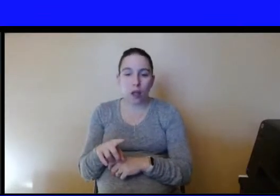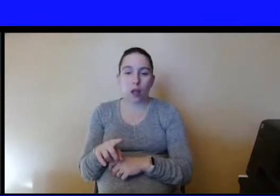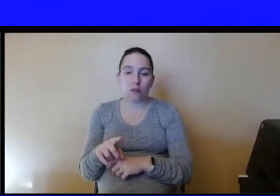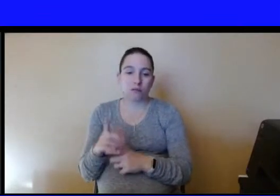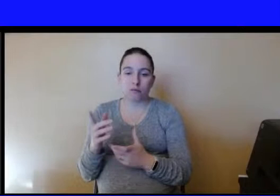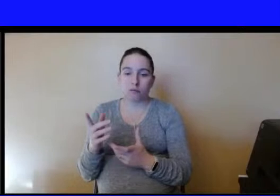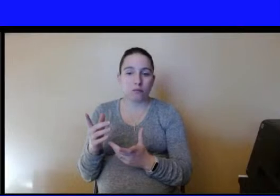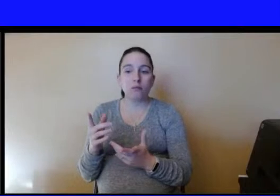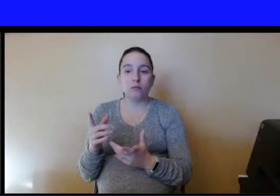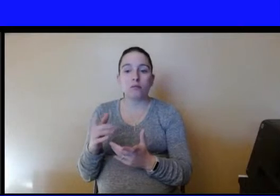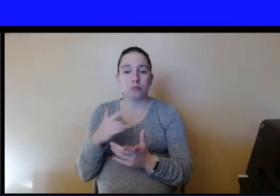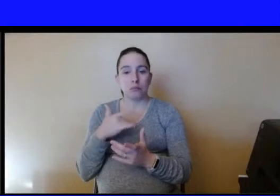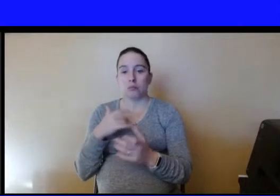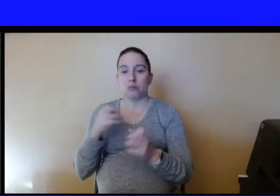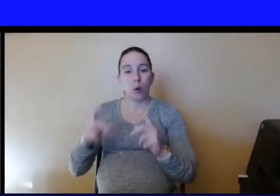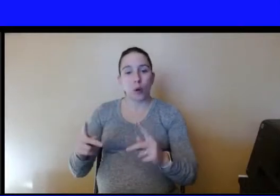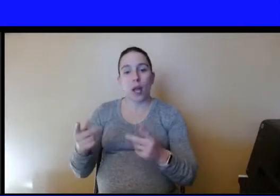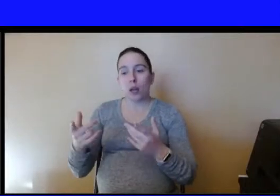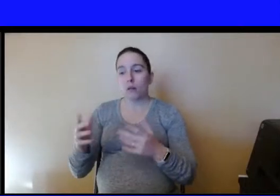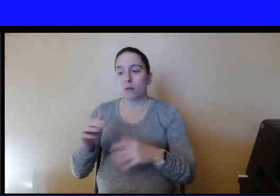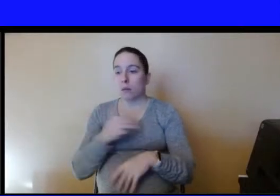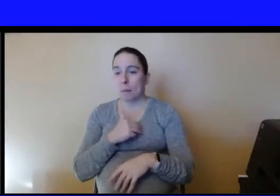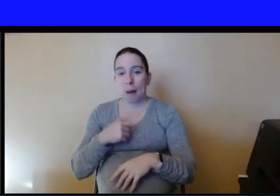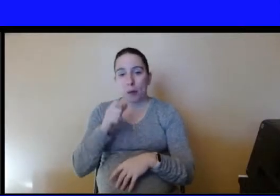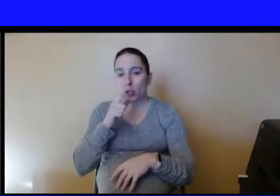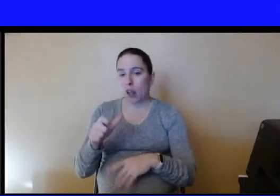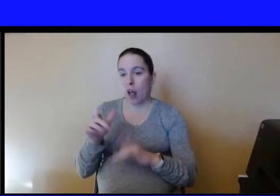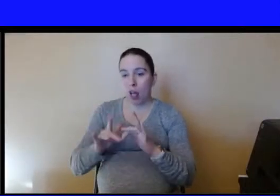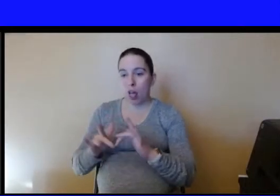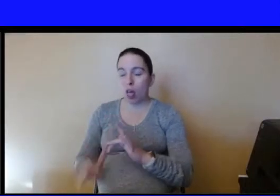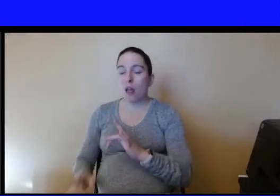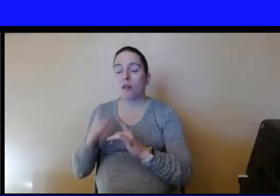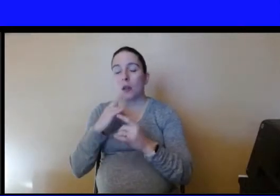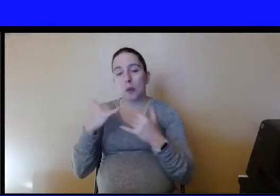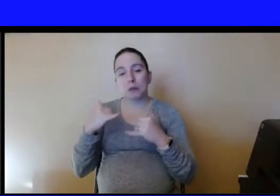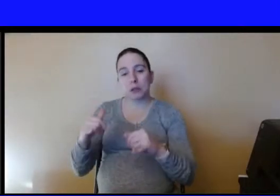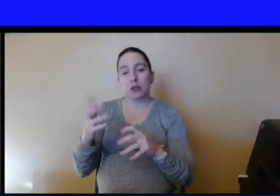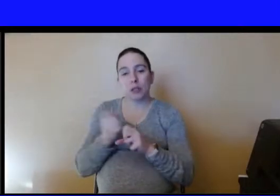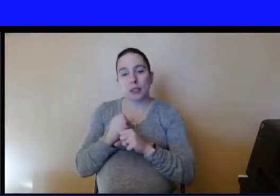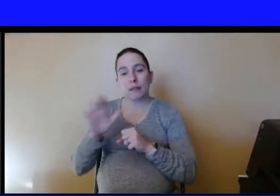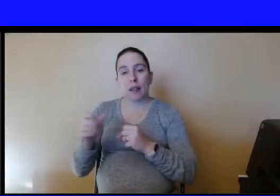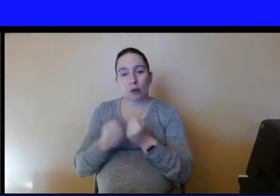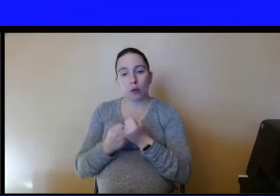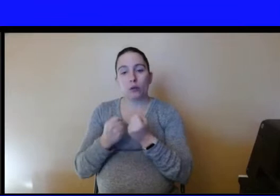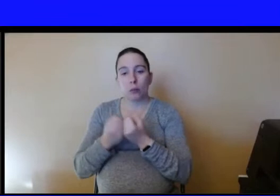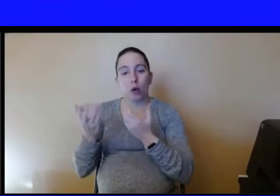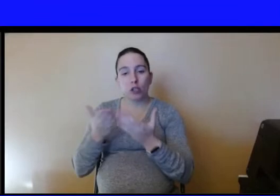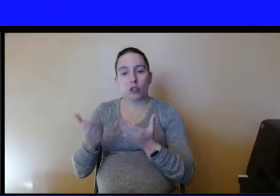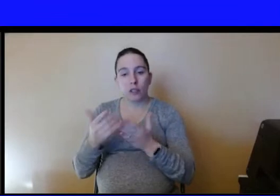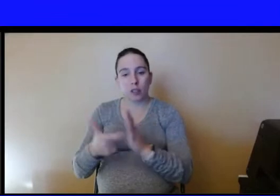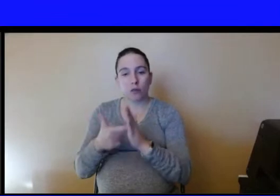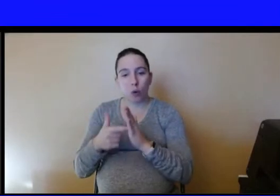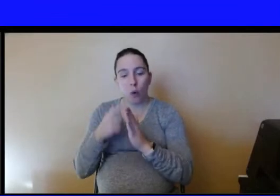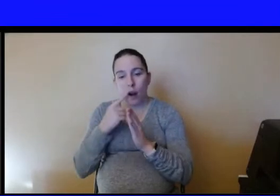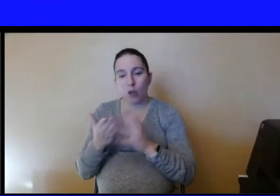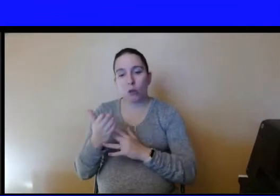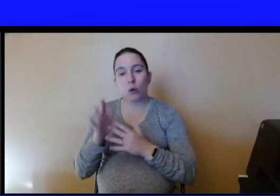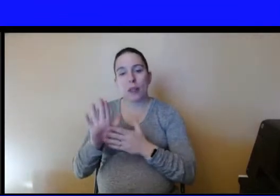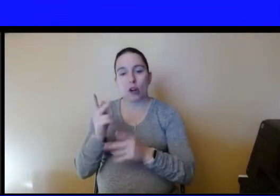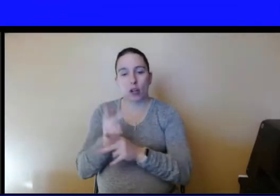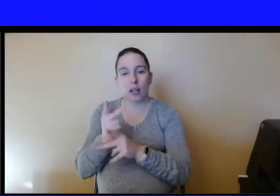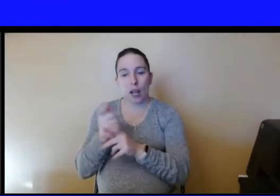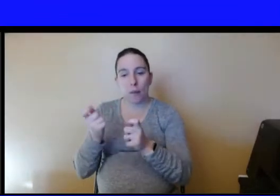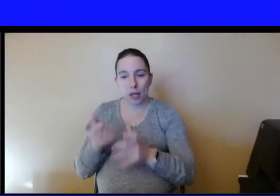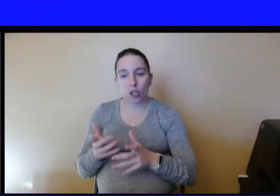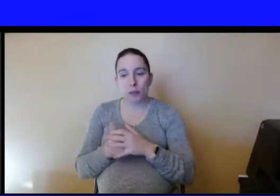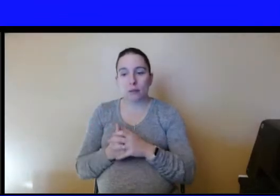network that was available through Beacon. We were able to contract and credential 95% of the network that Beacon has,